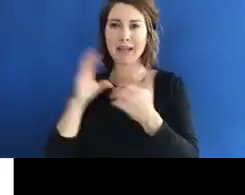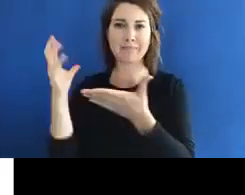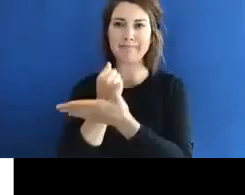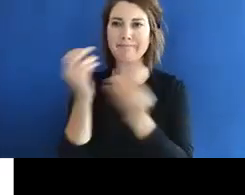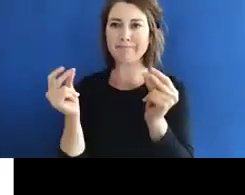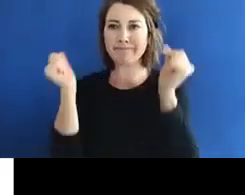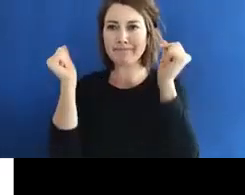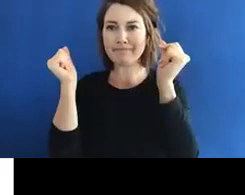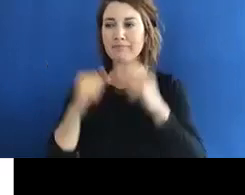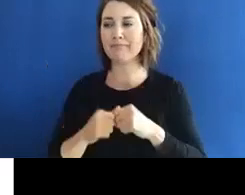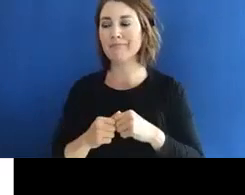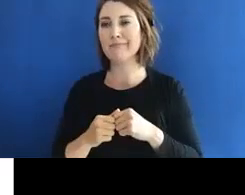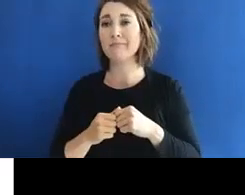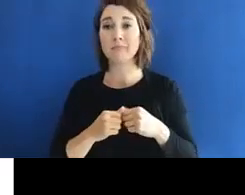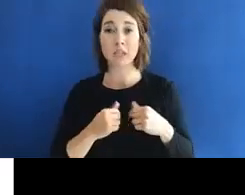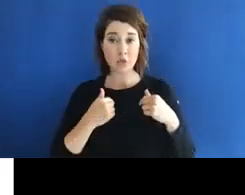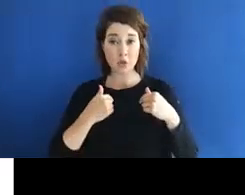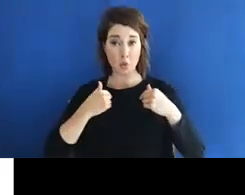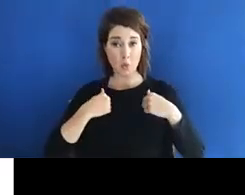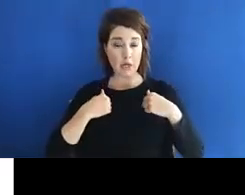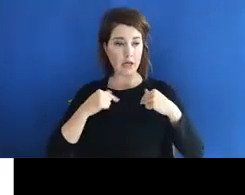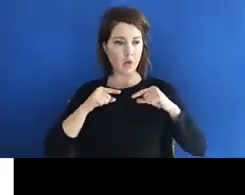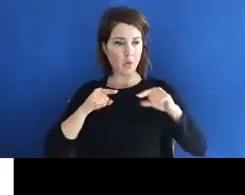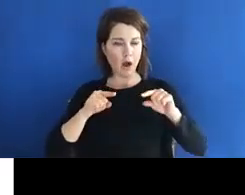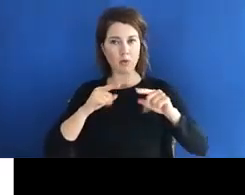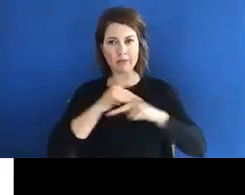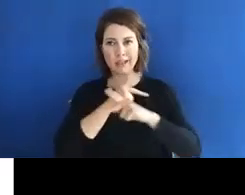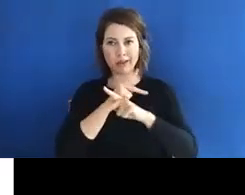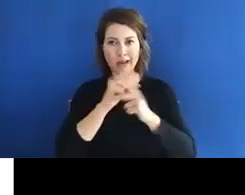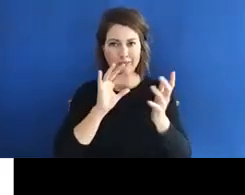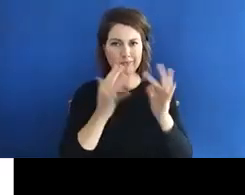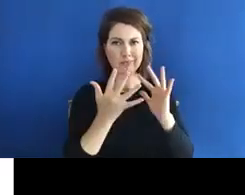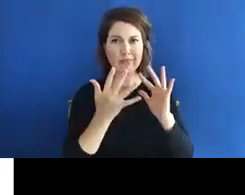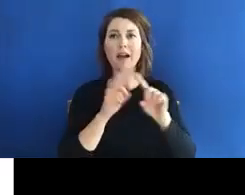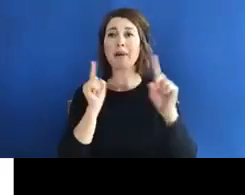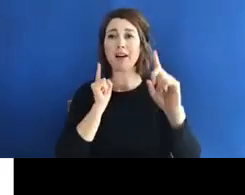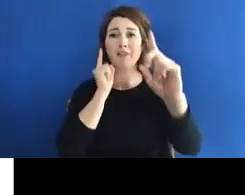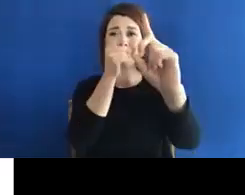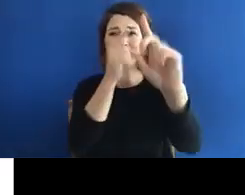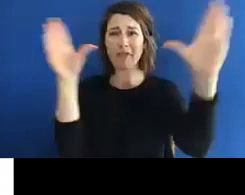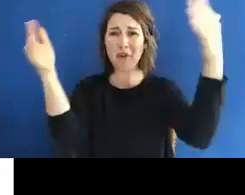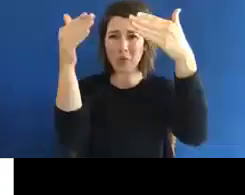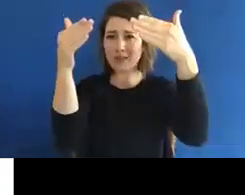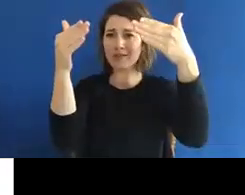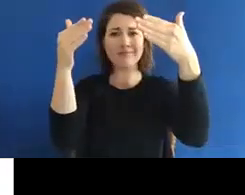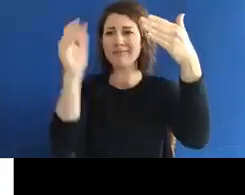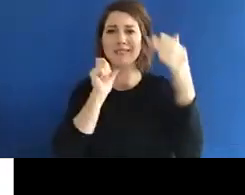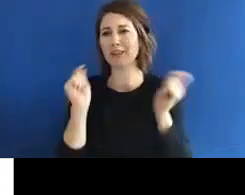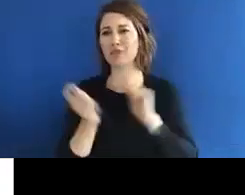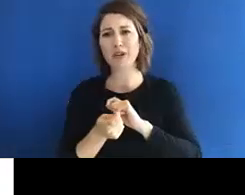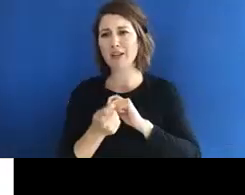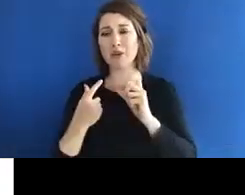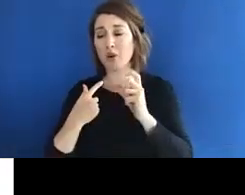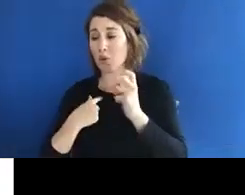we're doing that, that our ultimate focus doesn't change. And that's that we help support individuals